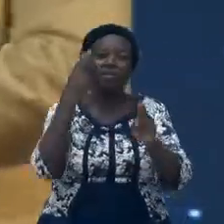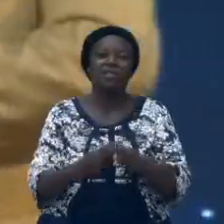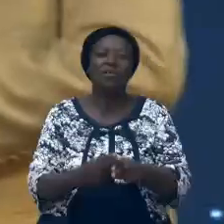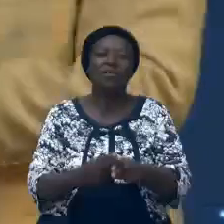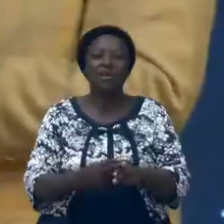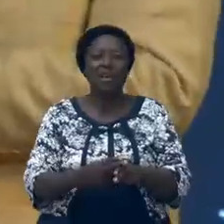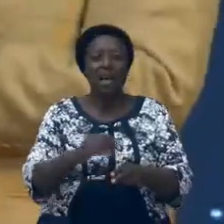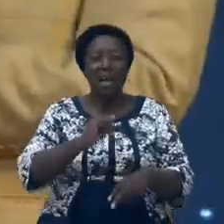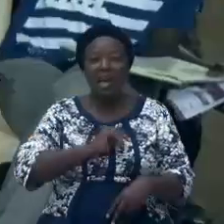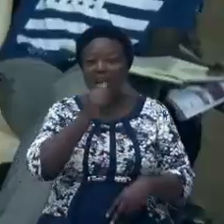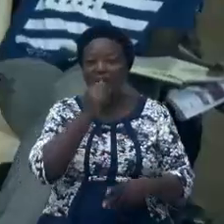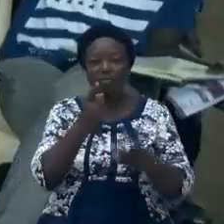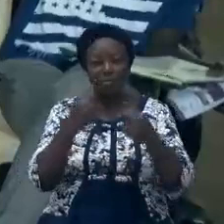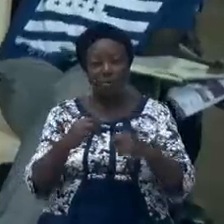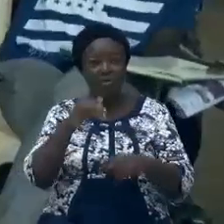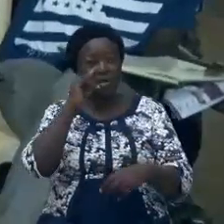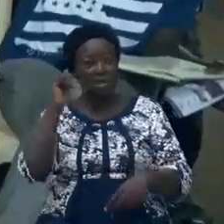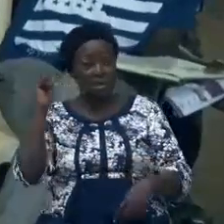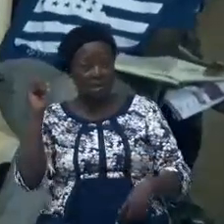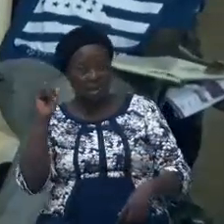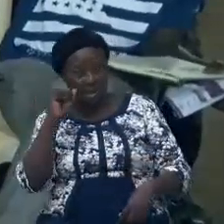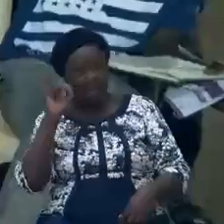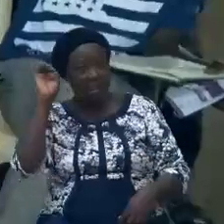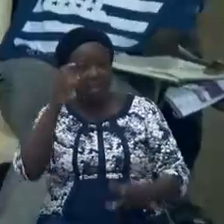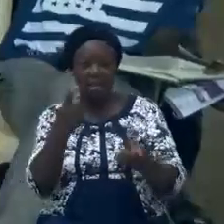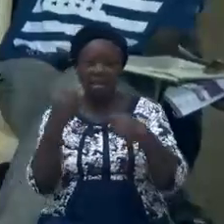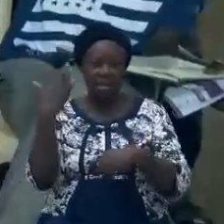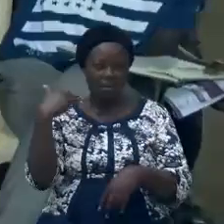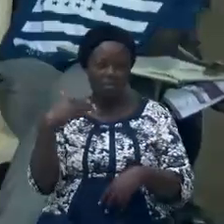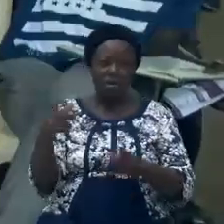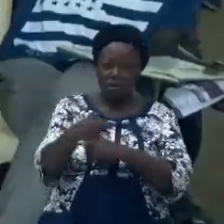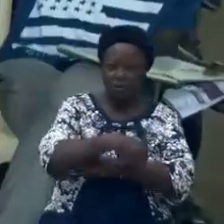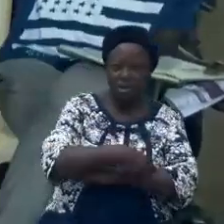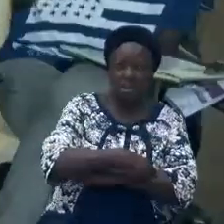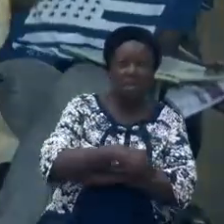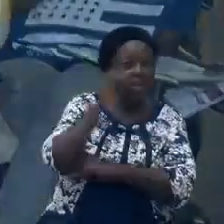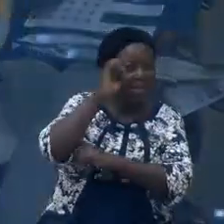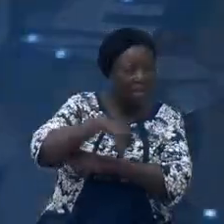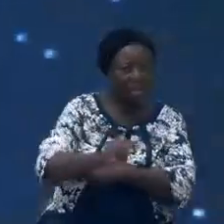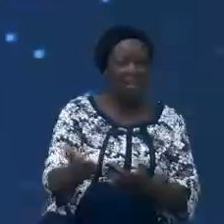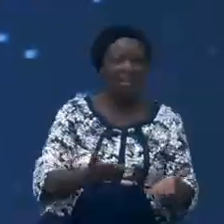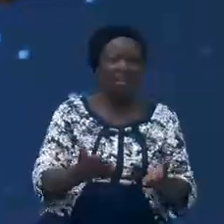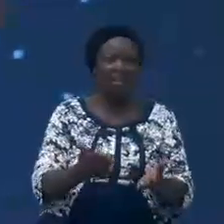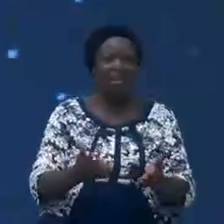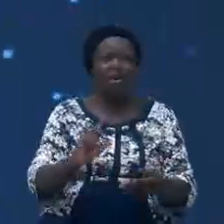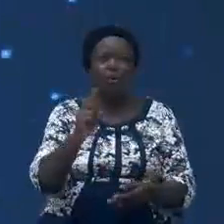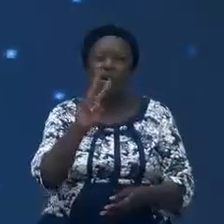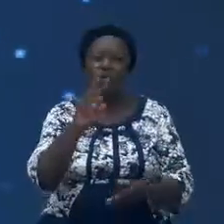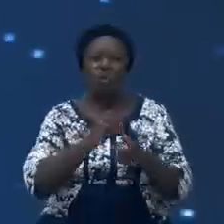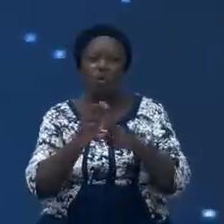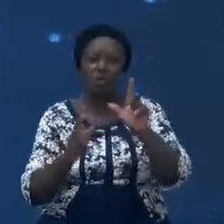life in jesus name i have come yesterday he came